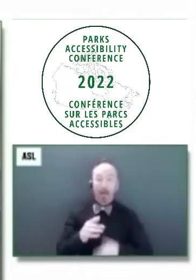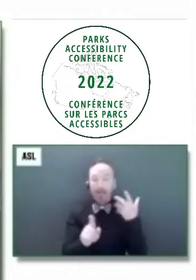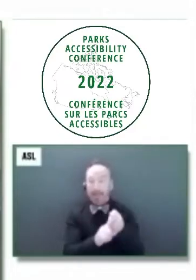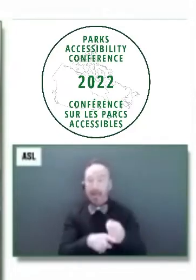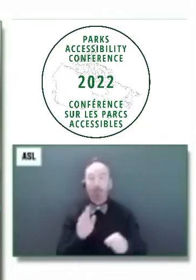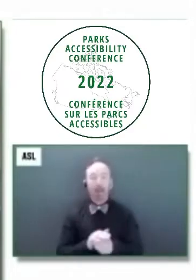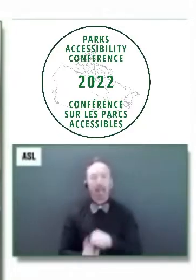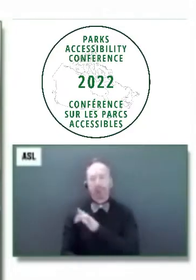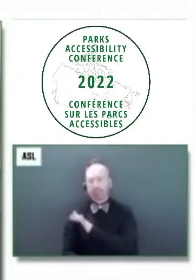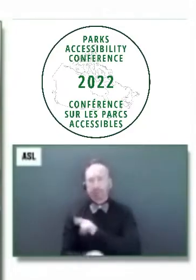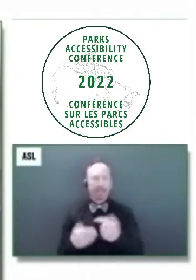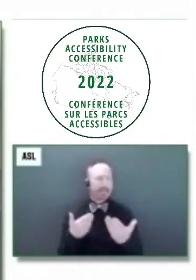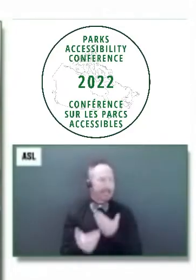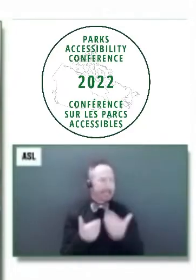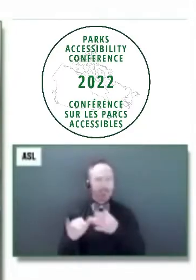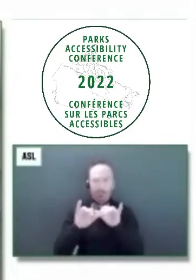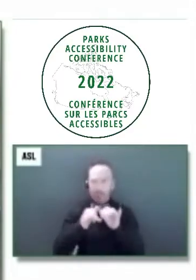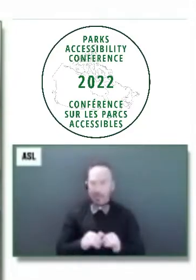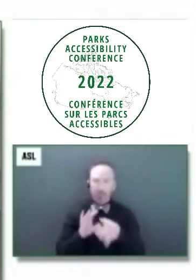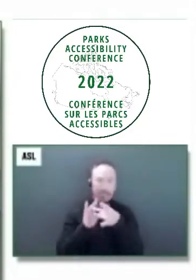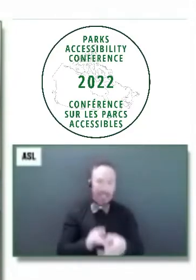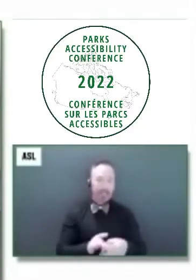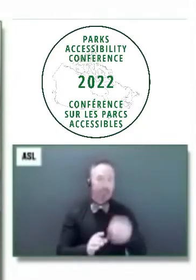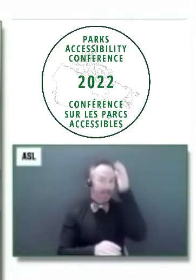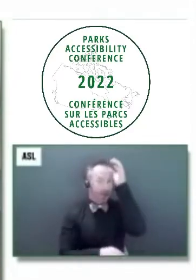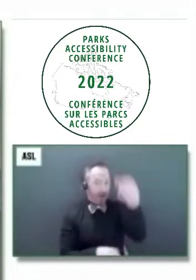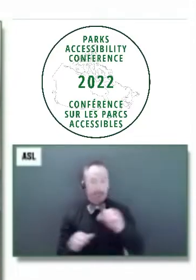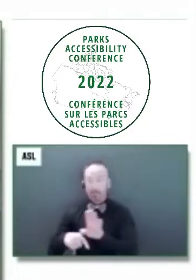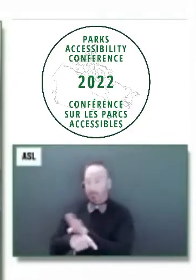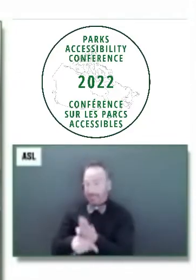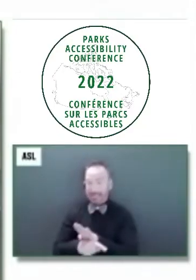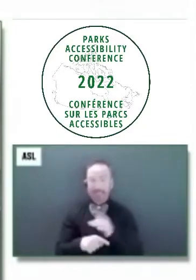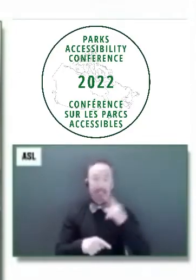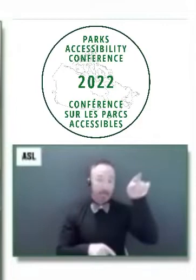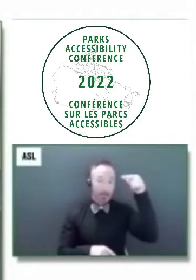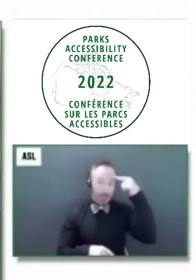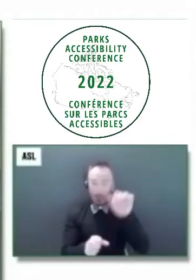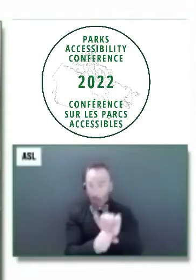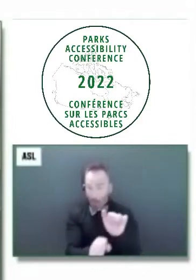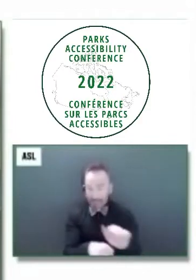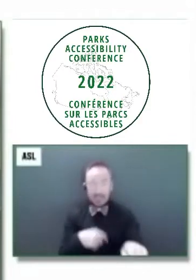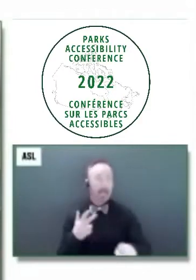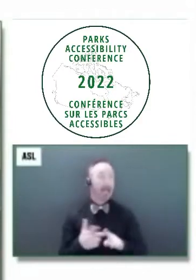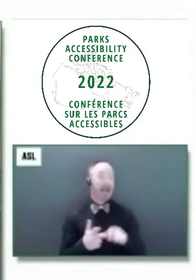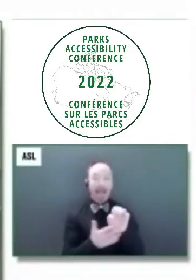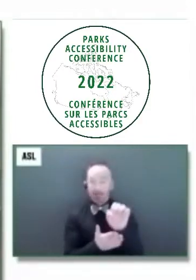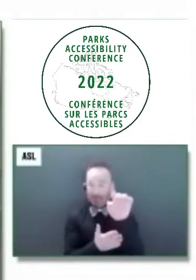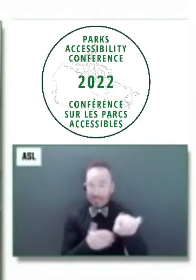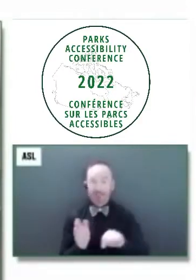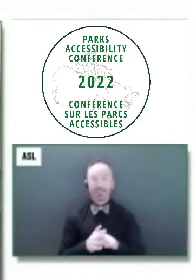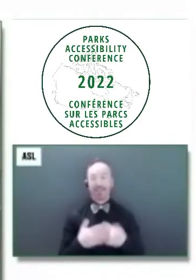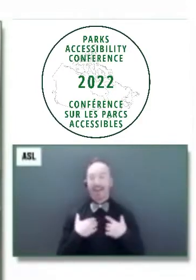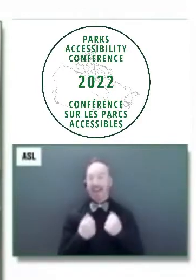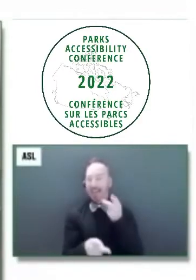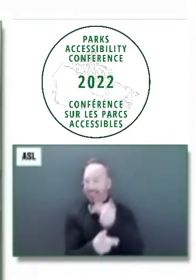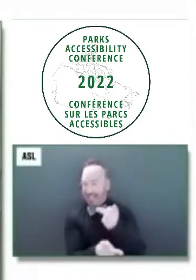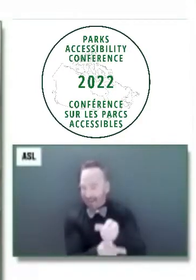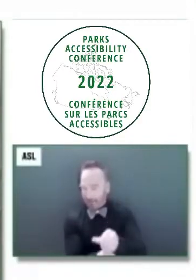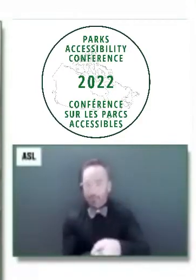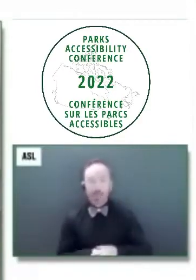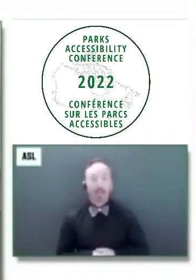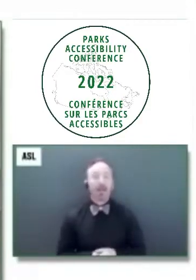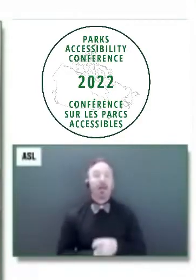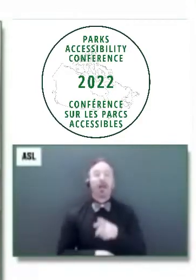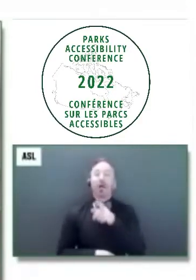to measure in the context of business, employment, education, healthcare. I could go on. We can directly measure